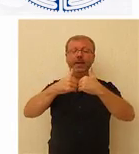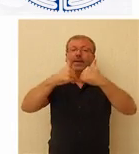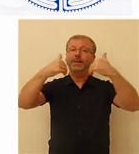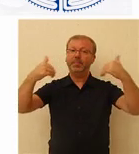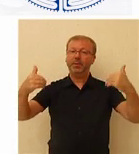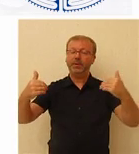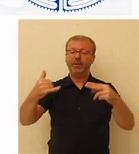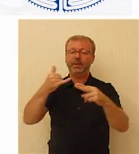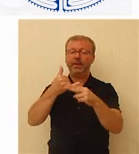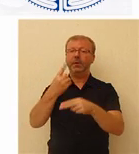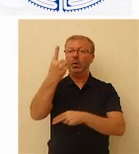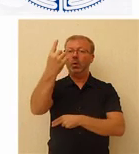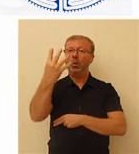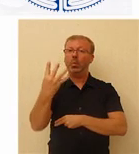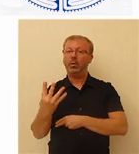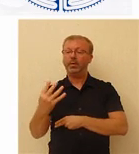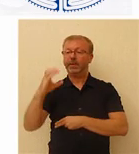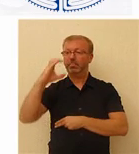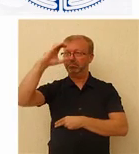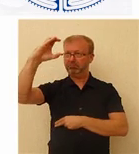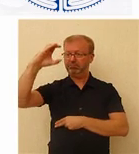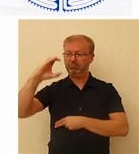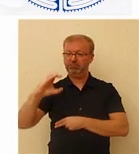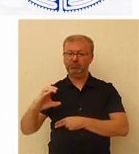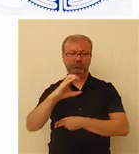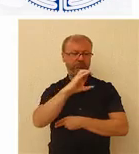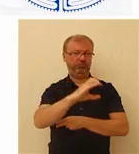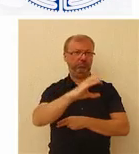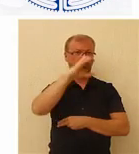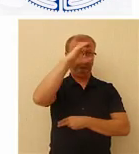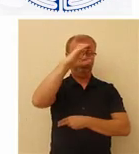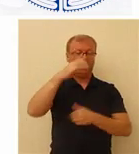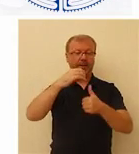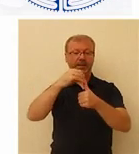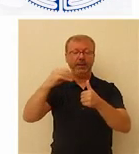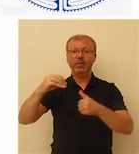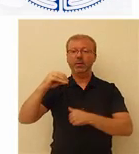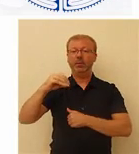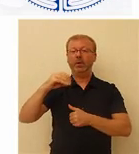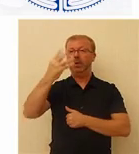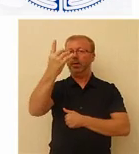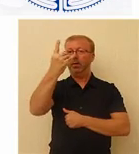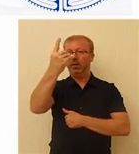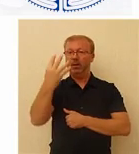quarter overlaps and joins the network of the labyrinth.